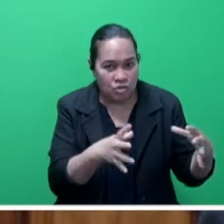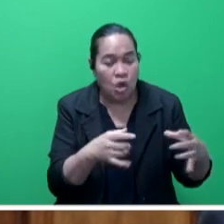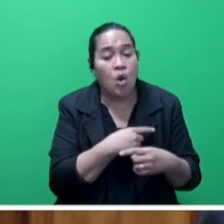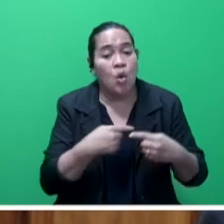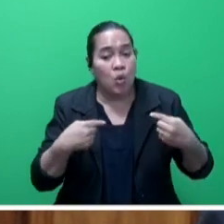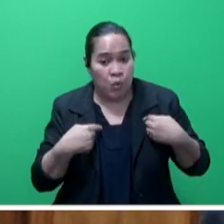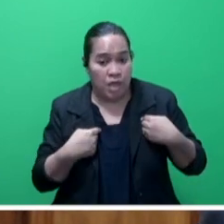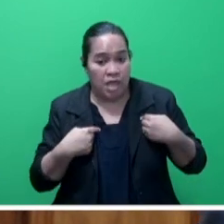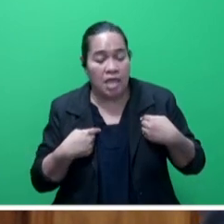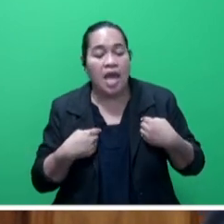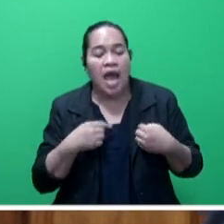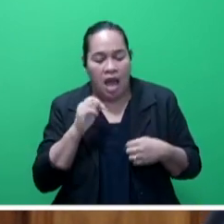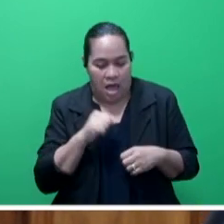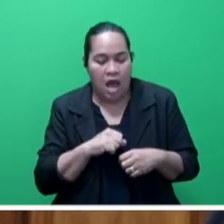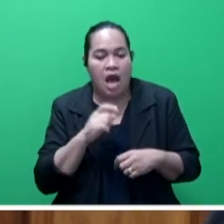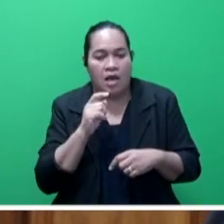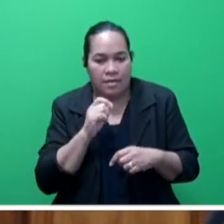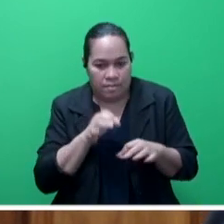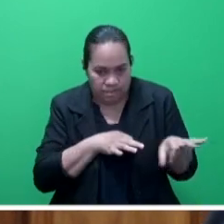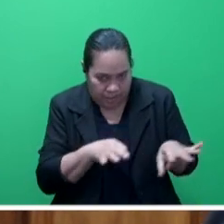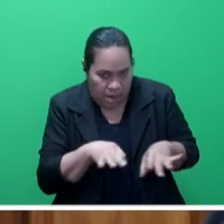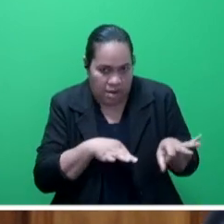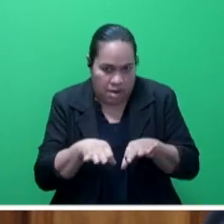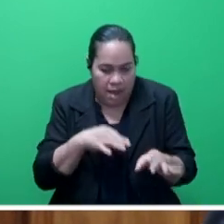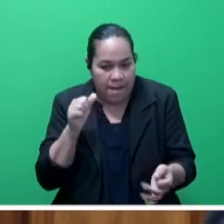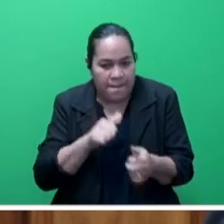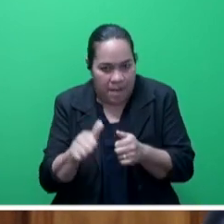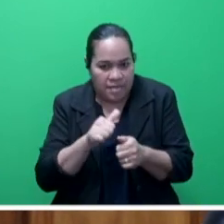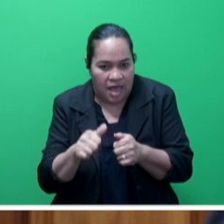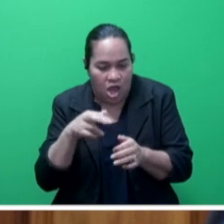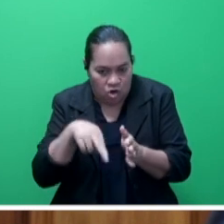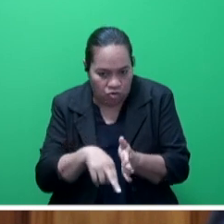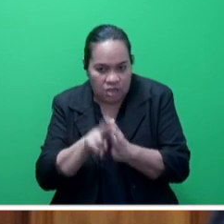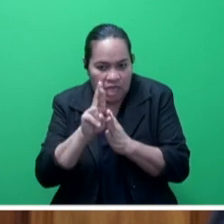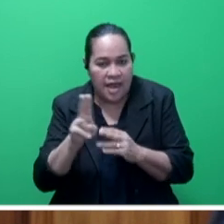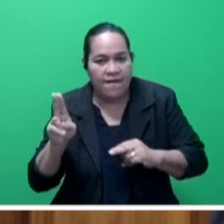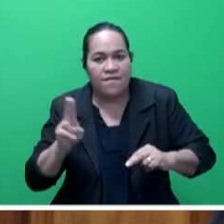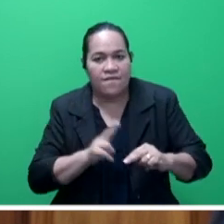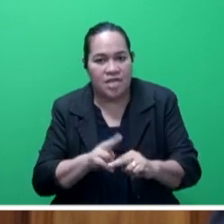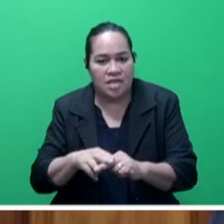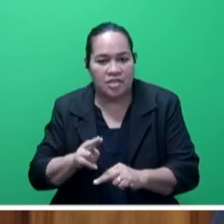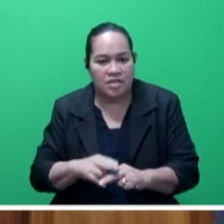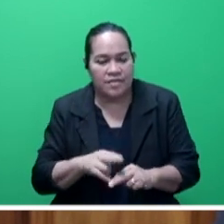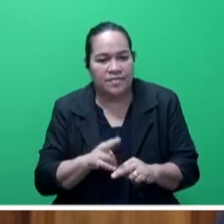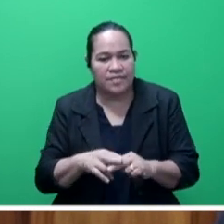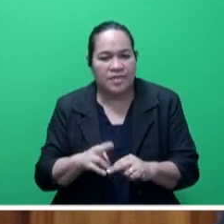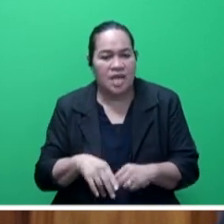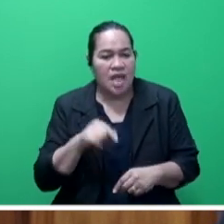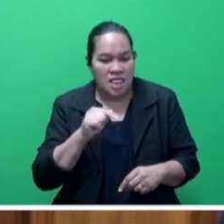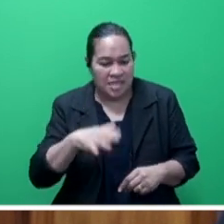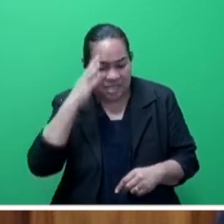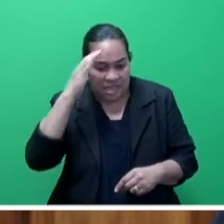we are constructing a better and resilient Fiji, Honourable Speaker, sir. The aggregates for this